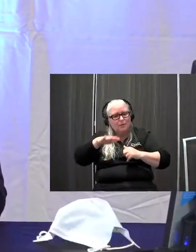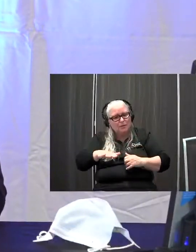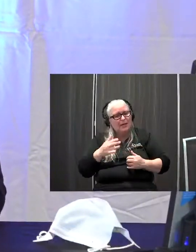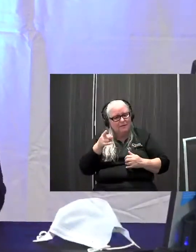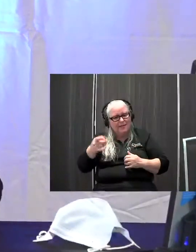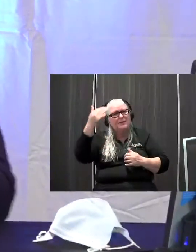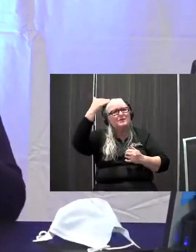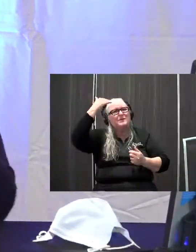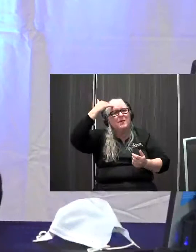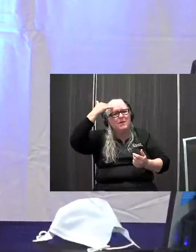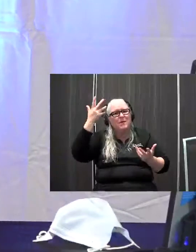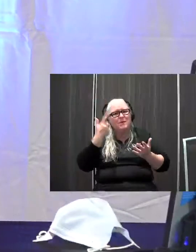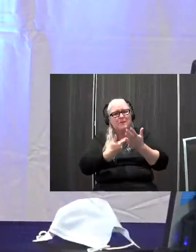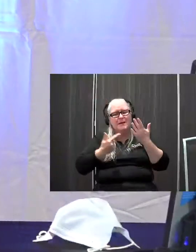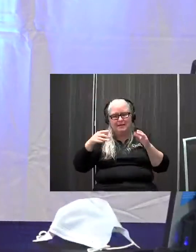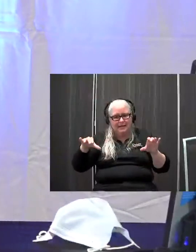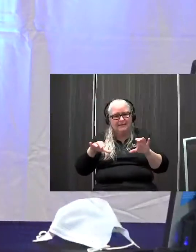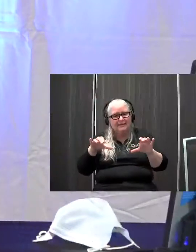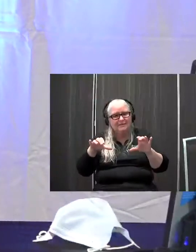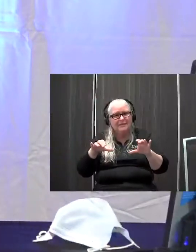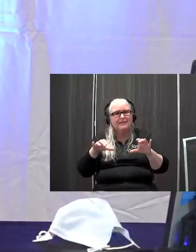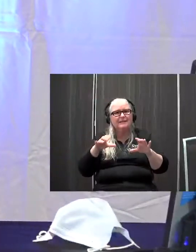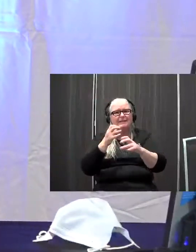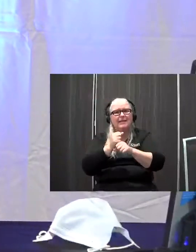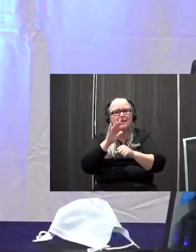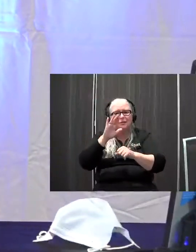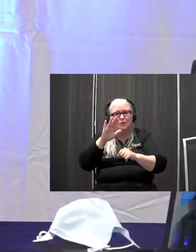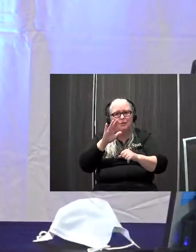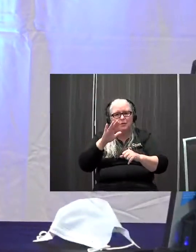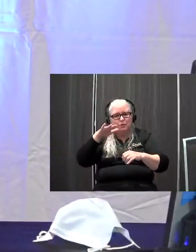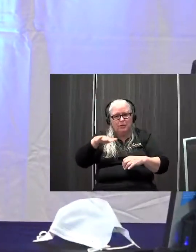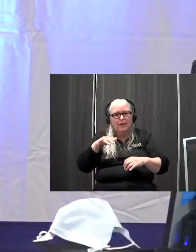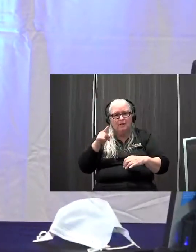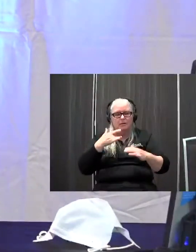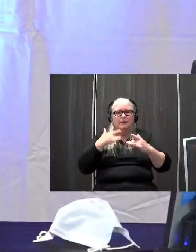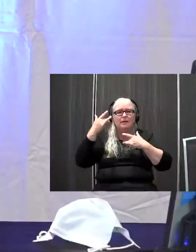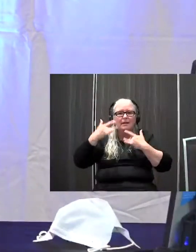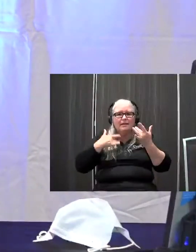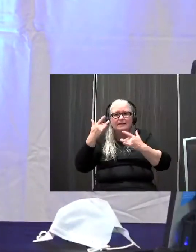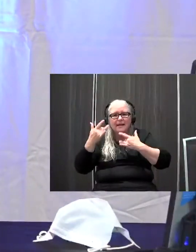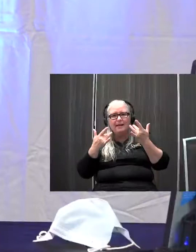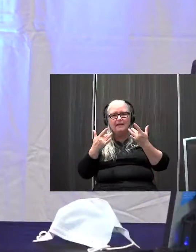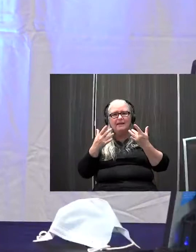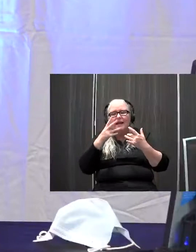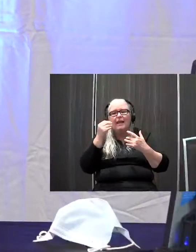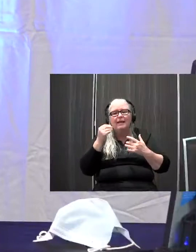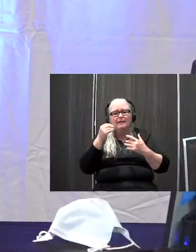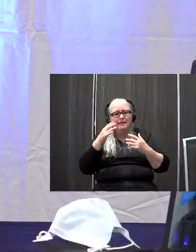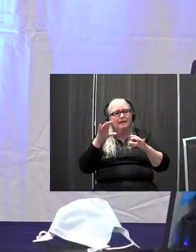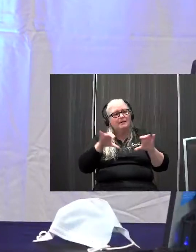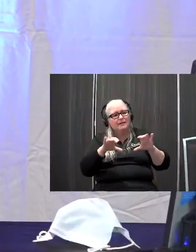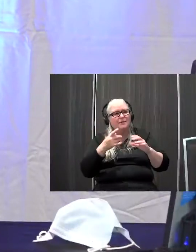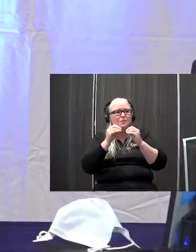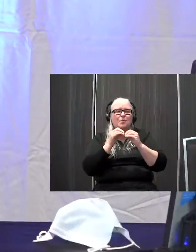activities that tend to get their child really high, and they know about the activities that tend to be more relaxing. If you can